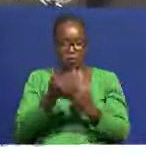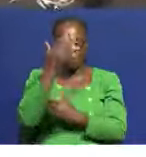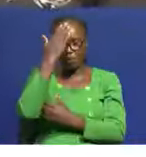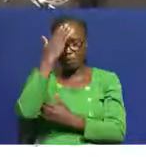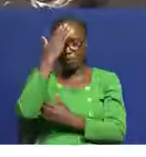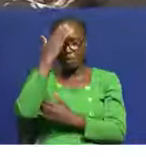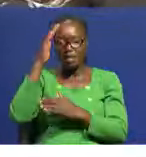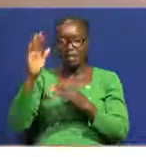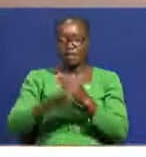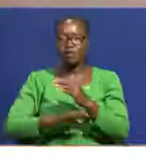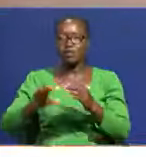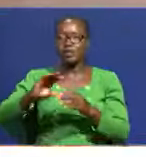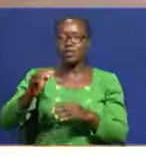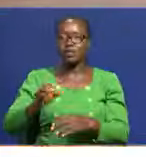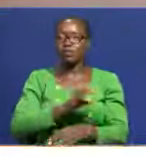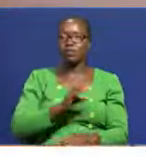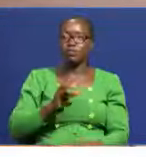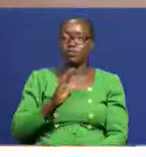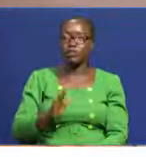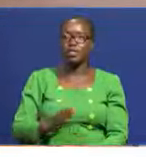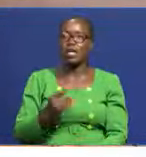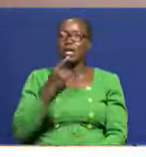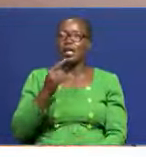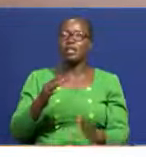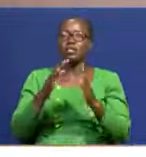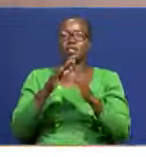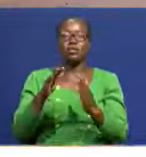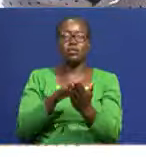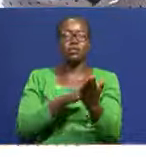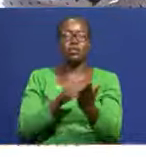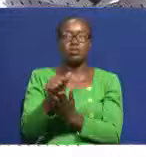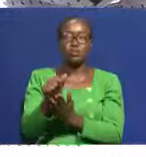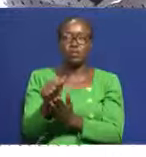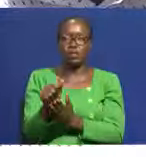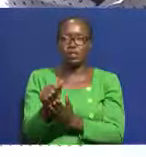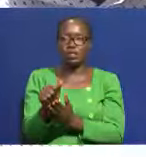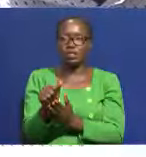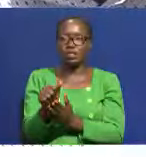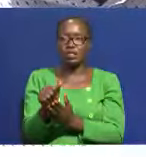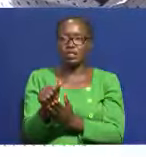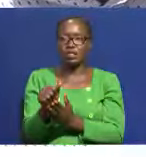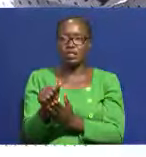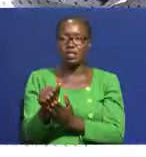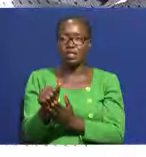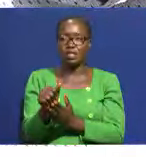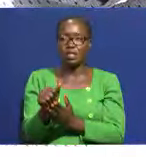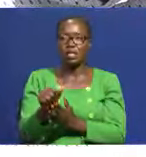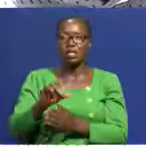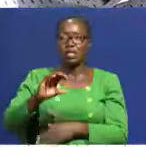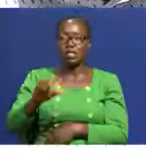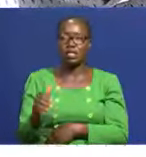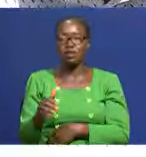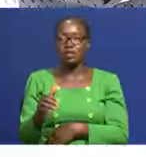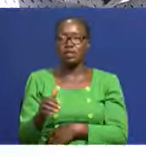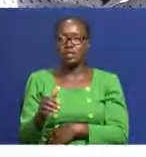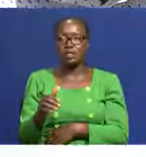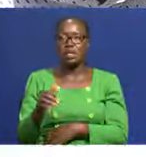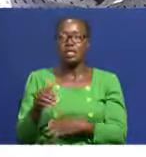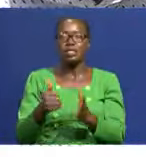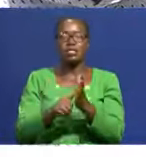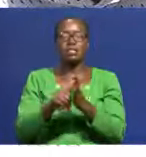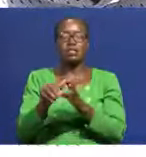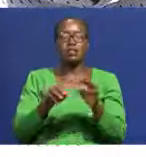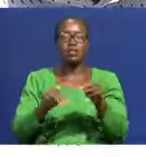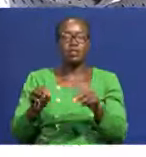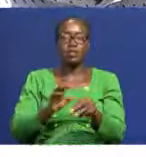County Commissioner Peter Okirin says about 100 houses were destroyed. We have had the County Disaster Management